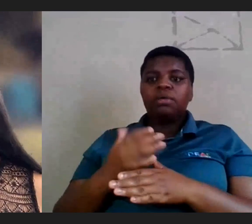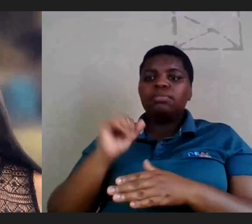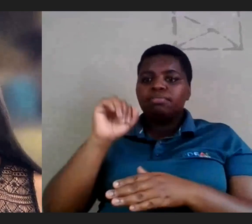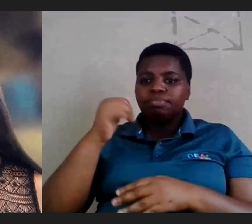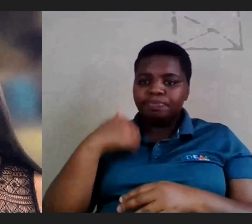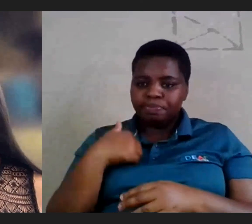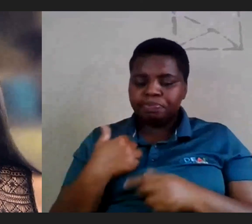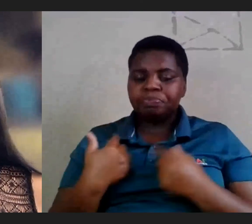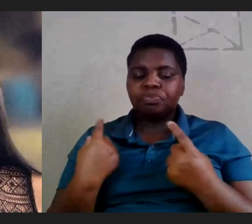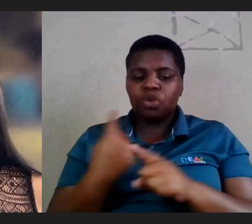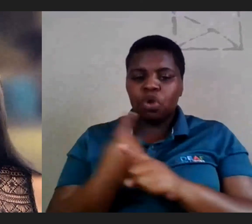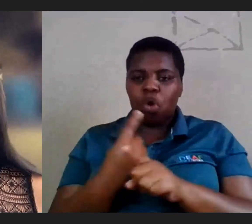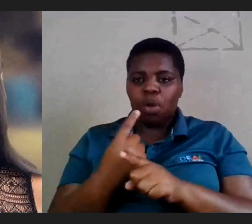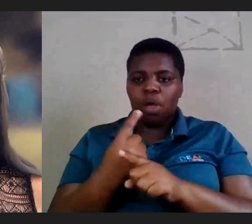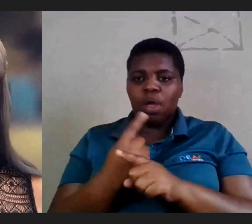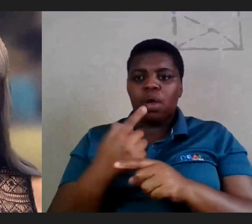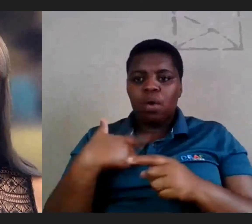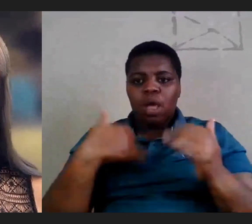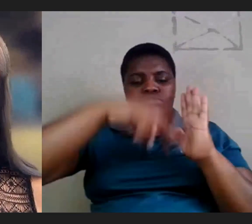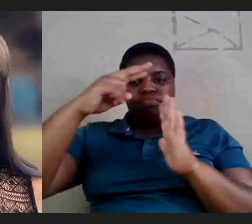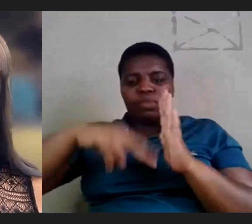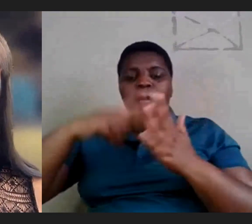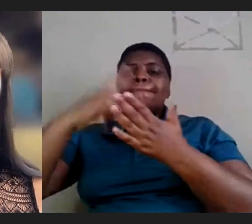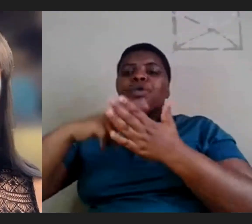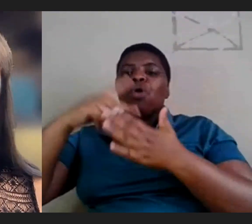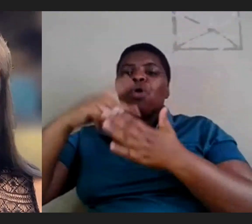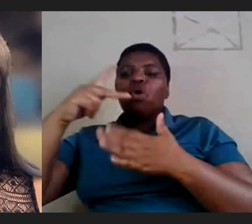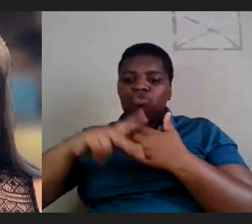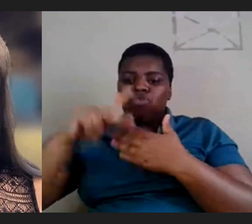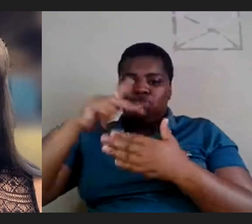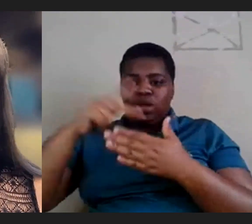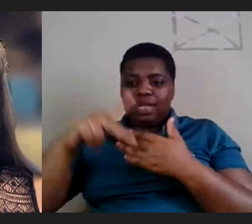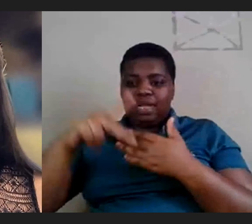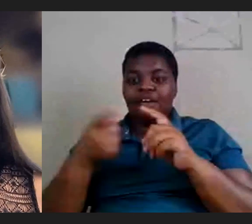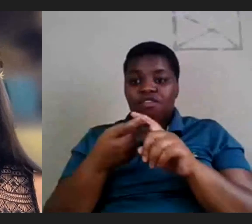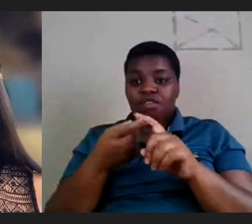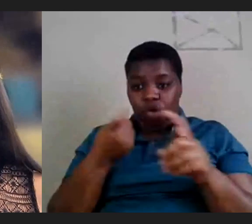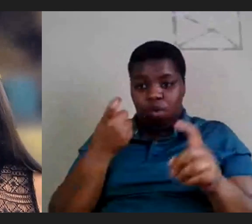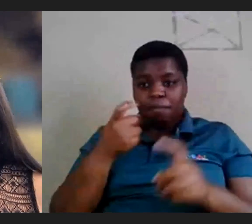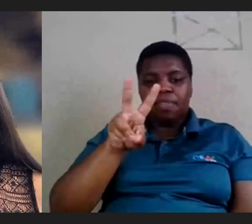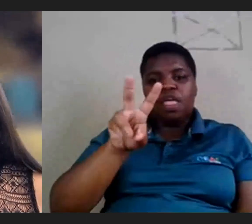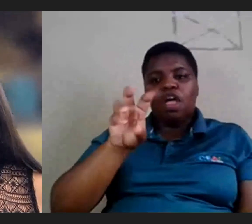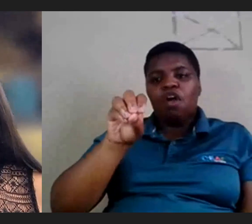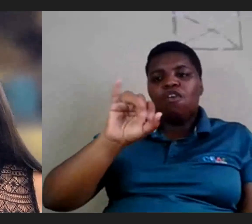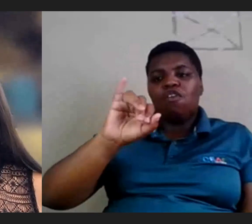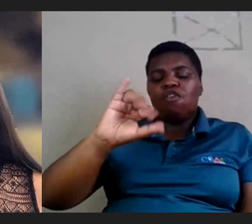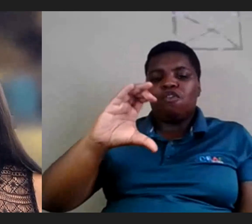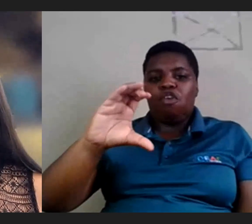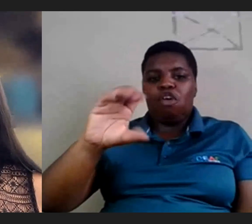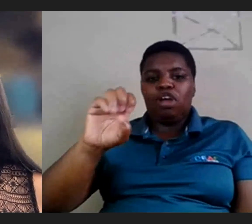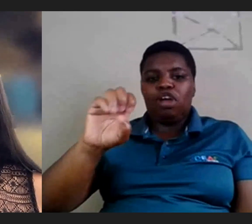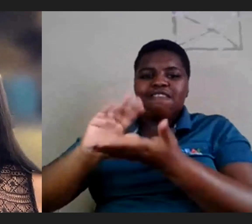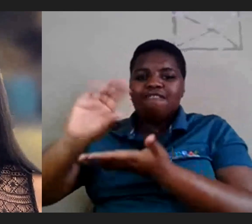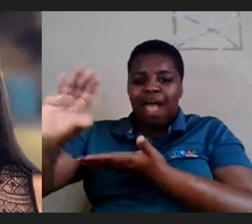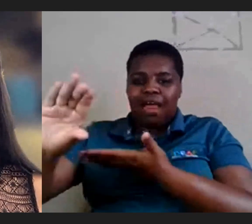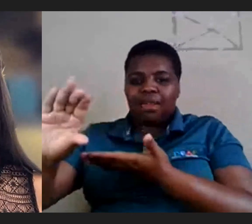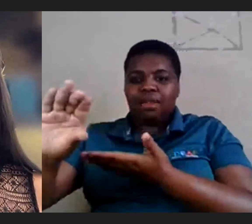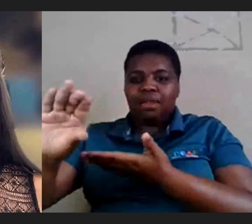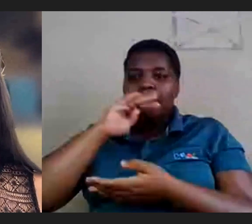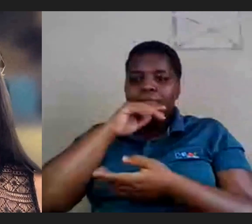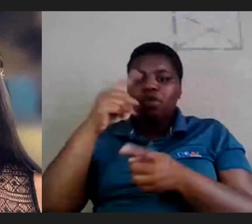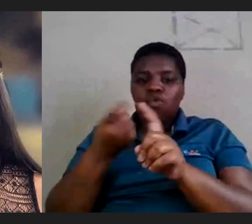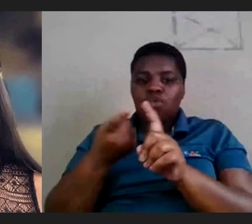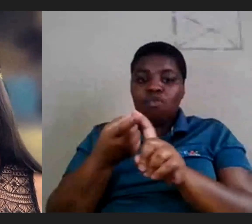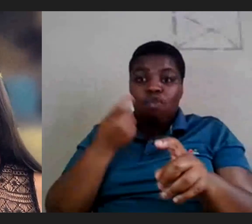I'll be going through ARC's project with Her Voice Fund, which is a global fund project funded by VIV Healthcare Positive